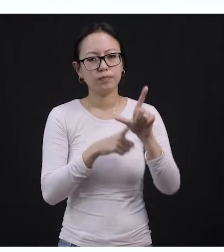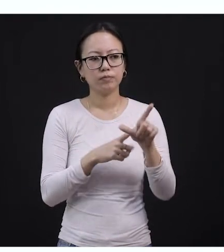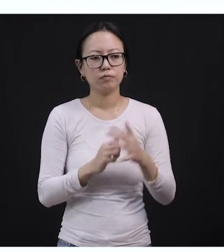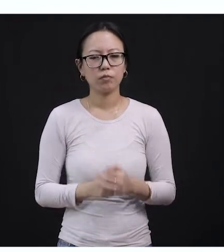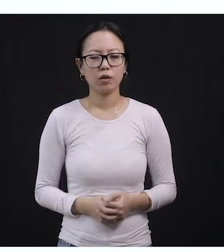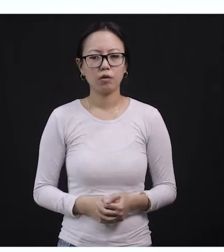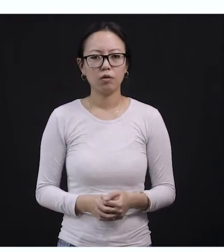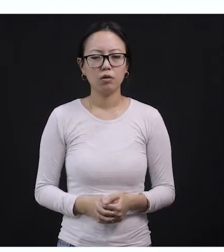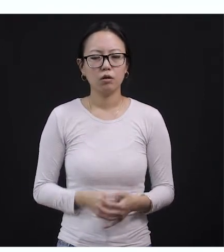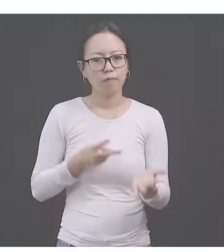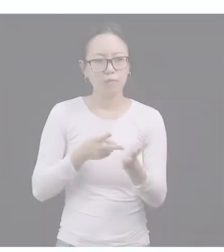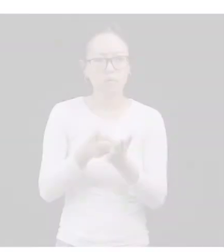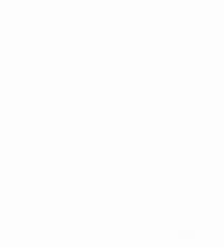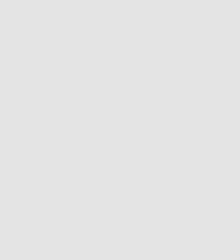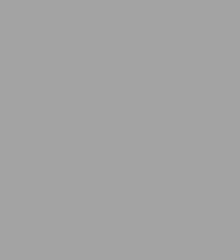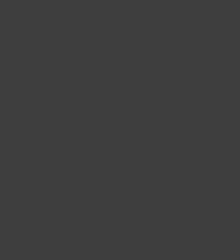okay.